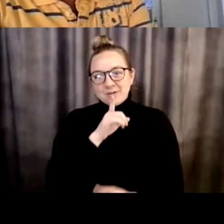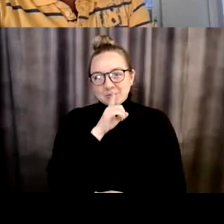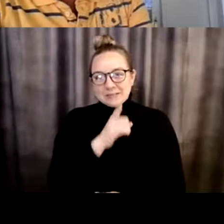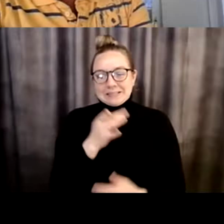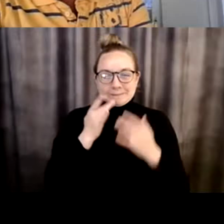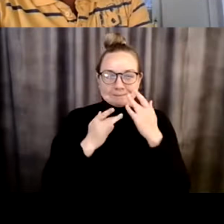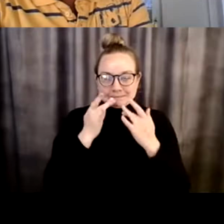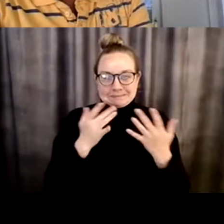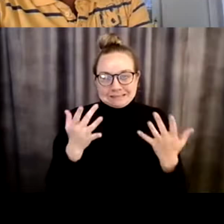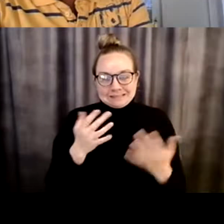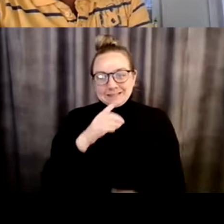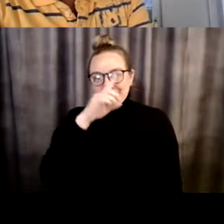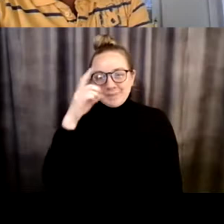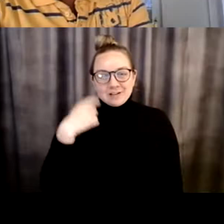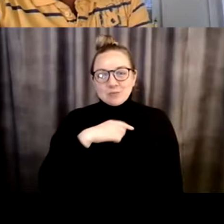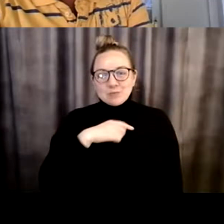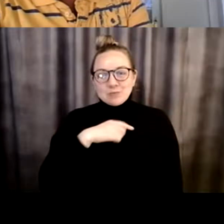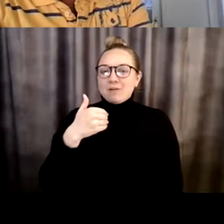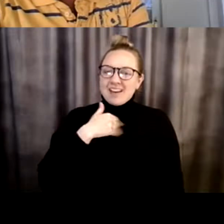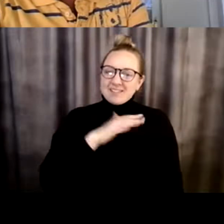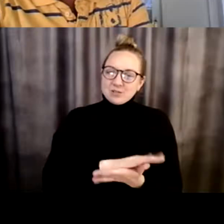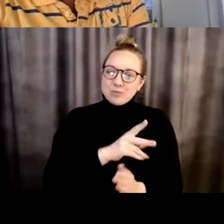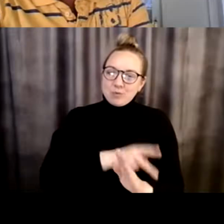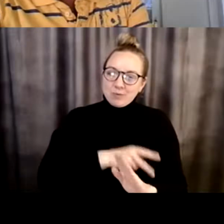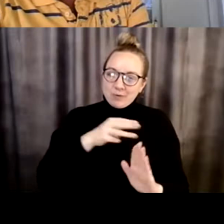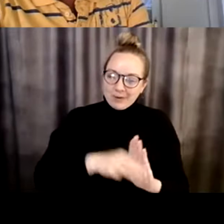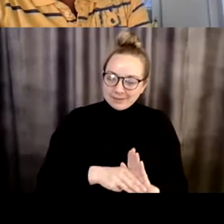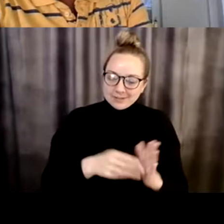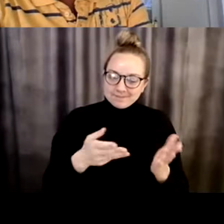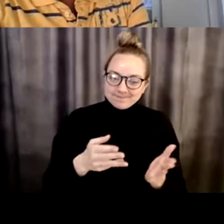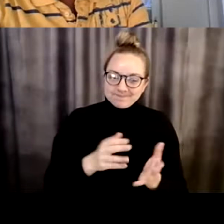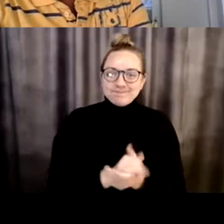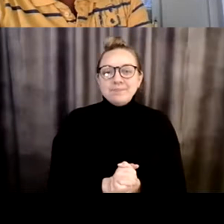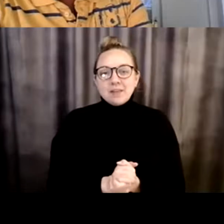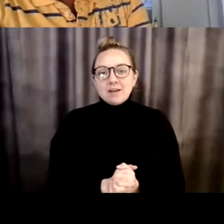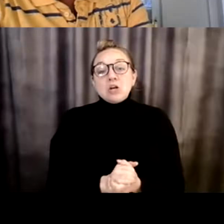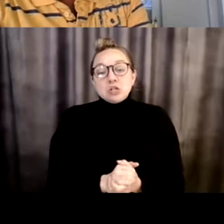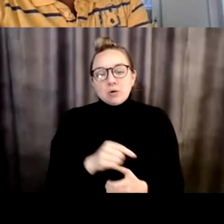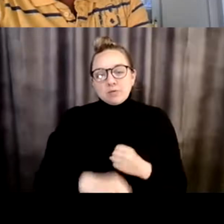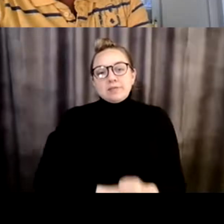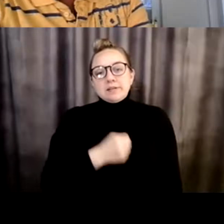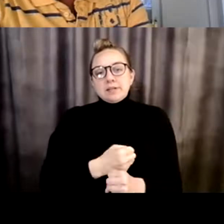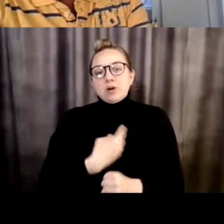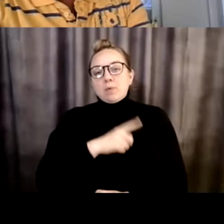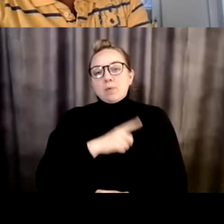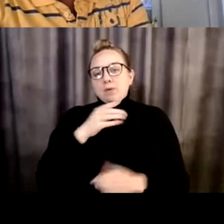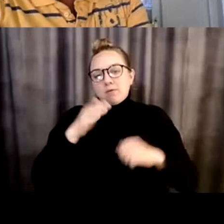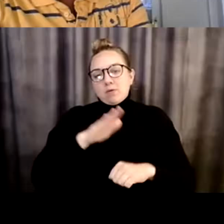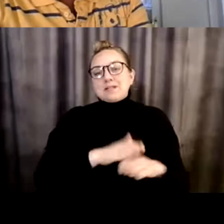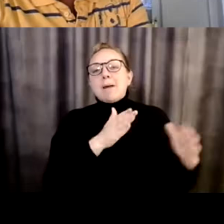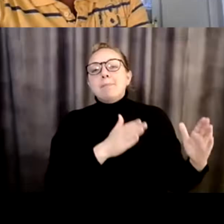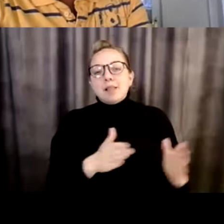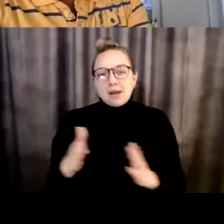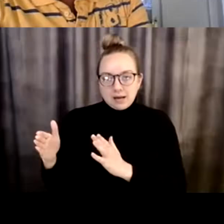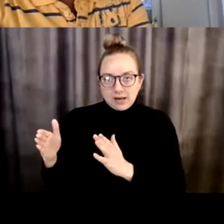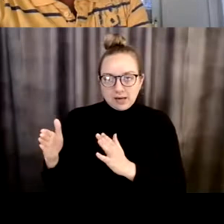that we're not offering school programs, we are in a planning phase in terms of our continuing our work with